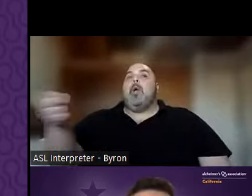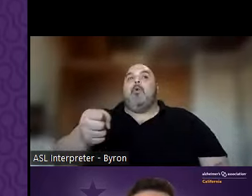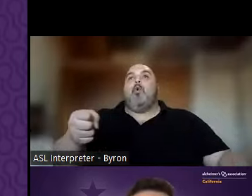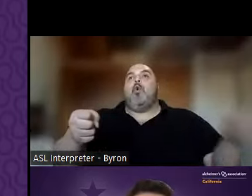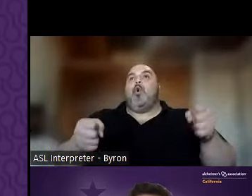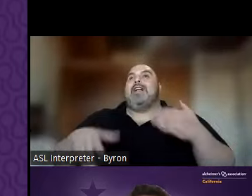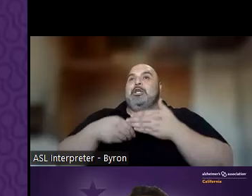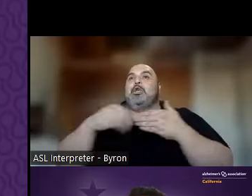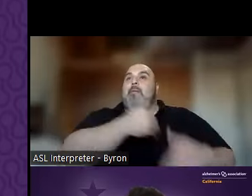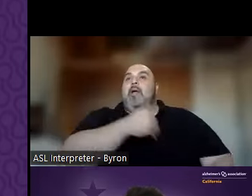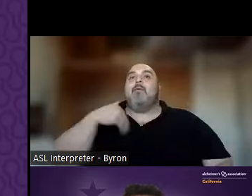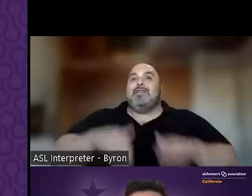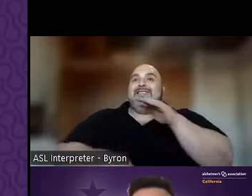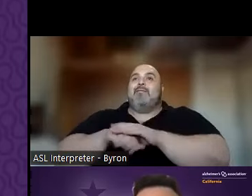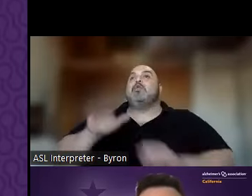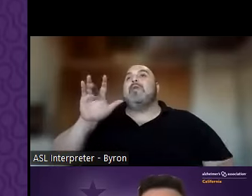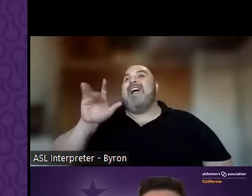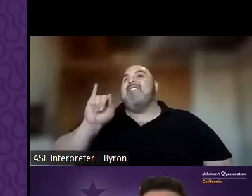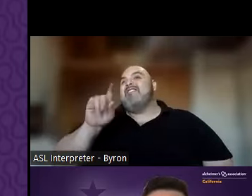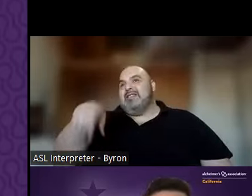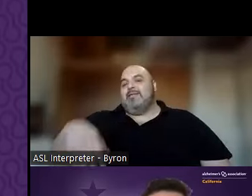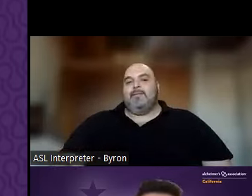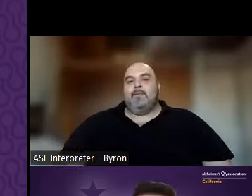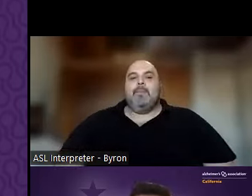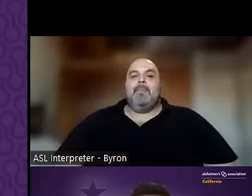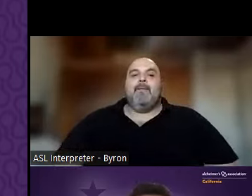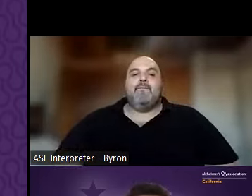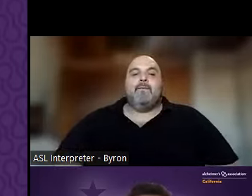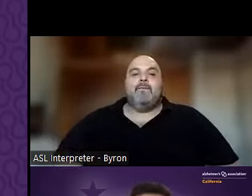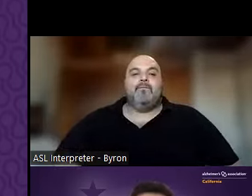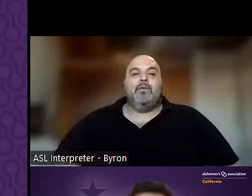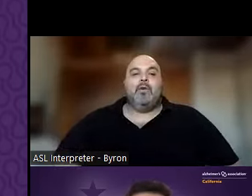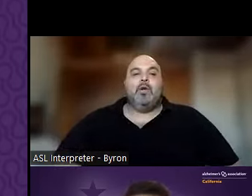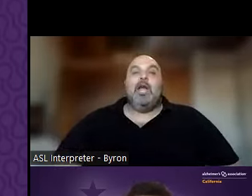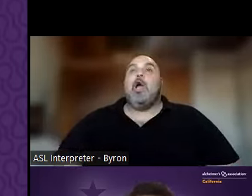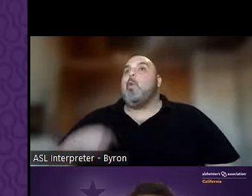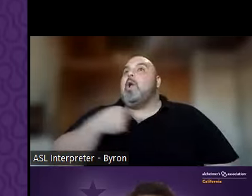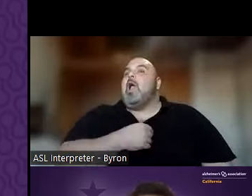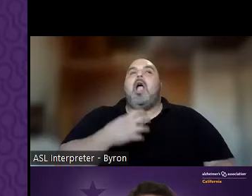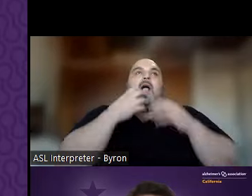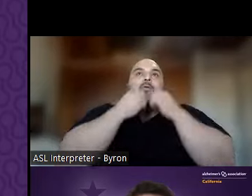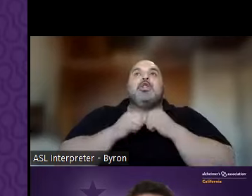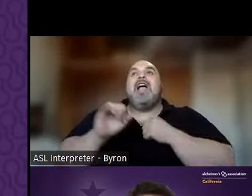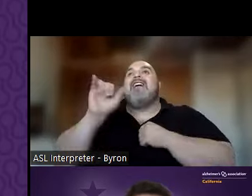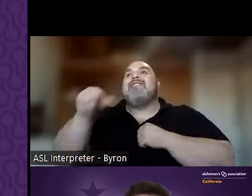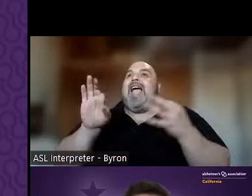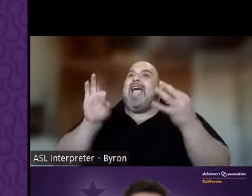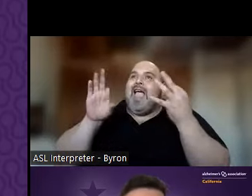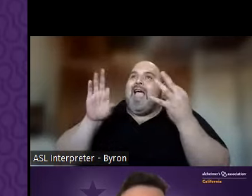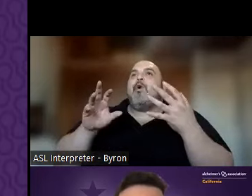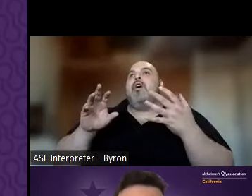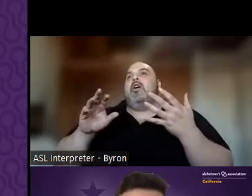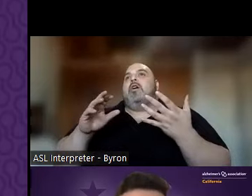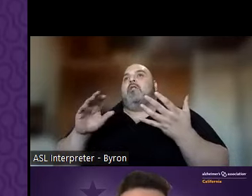to 25 as needed. So, while we are so appreciative of that input and that feedback that got us to where